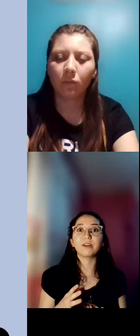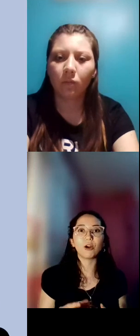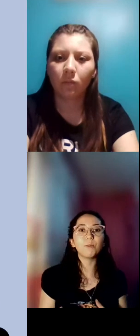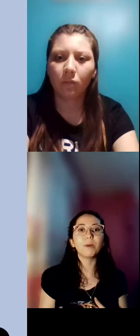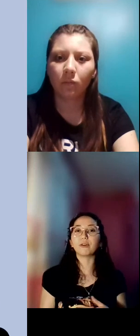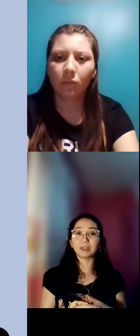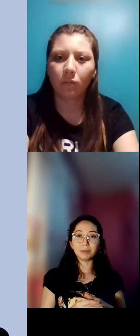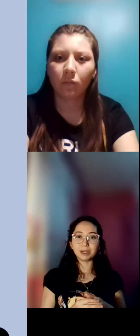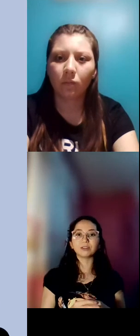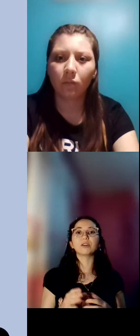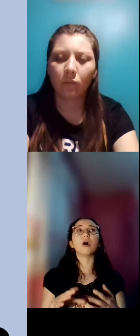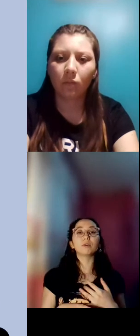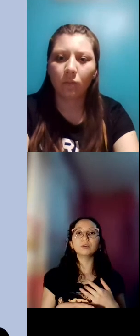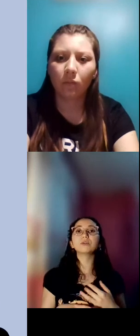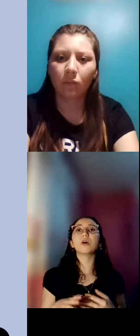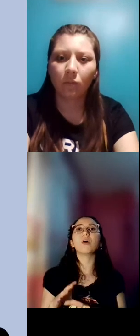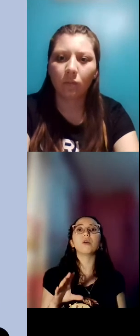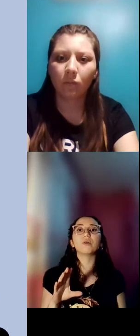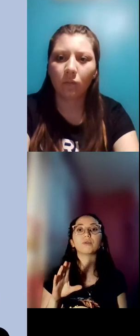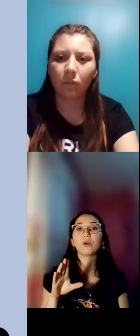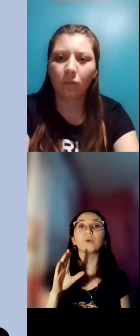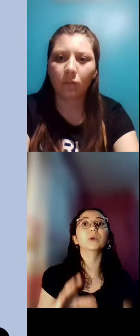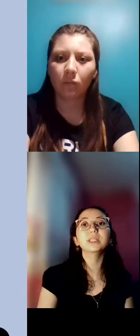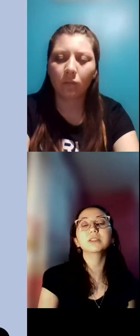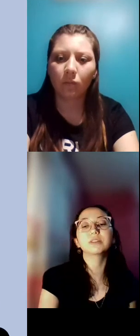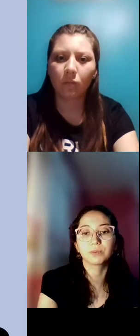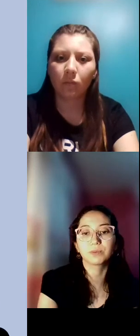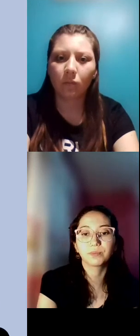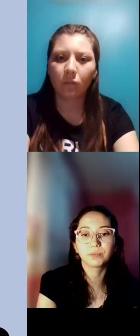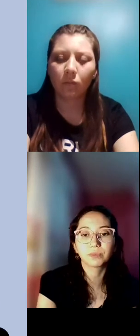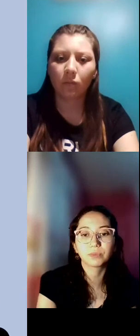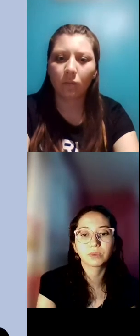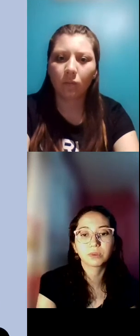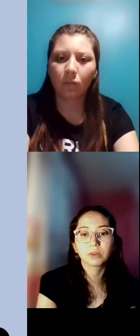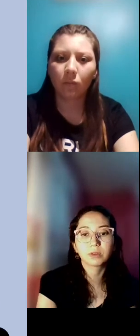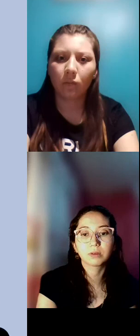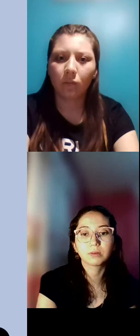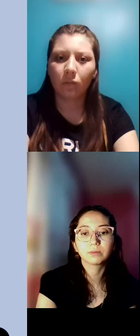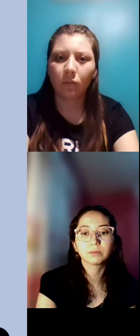frequently than normal for the person of loose or liquid stool.